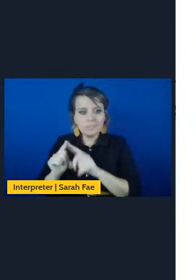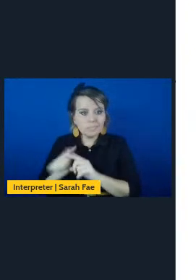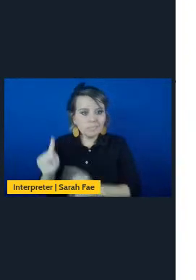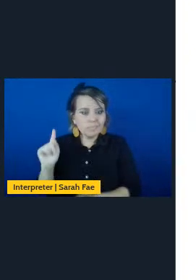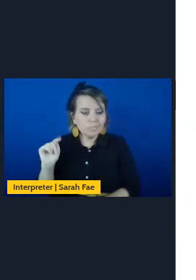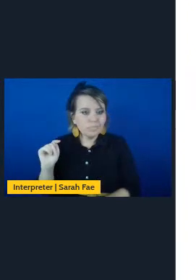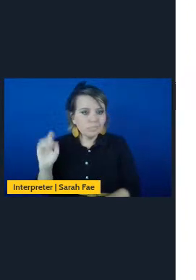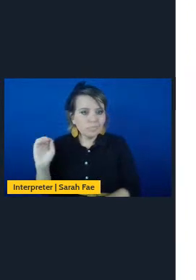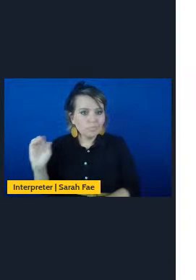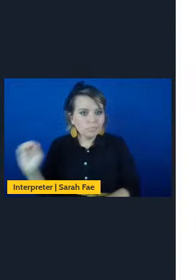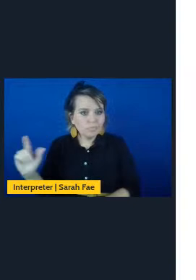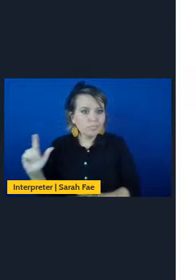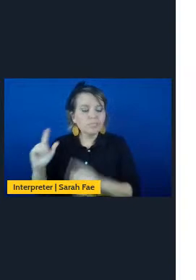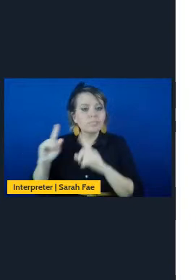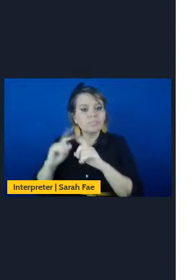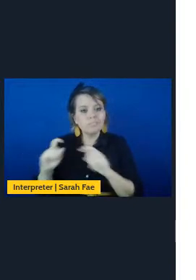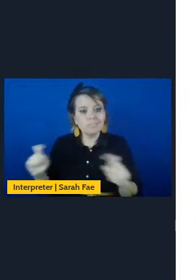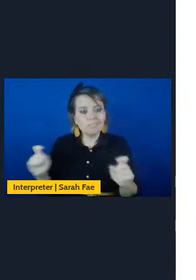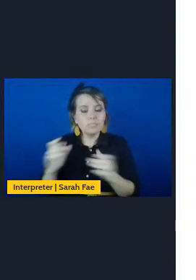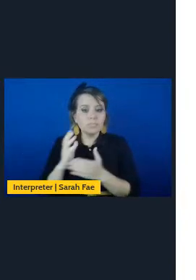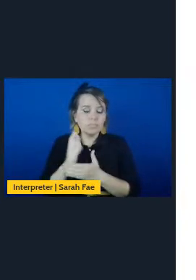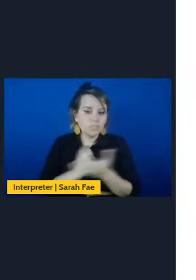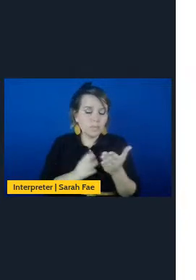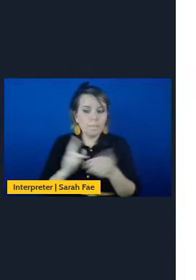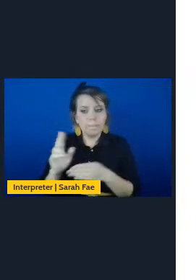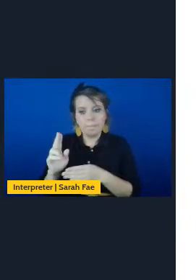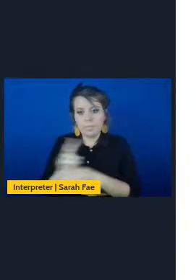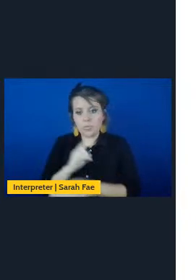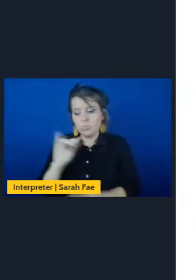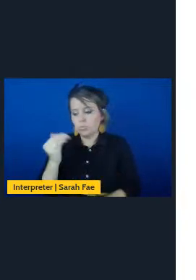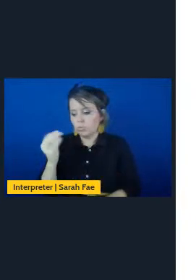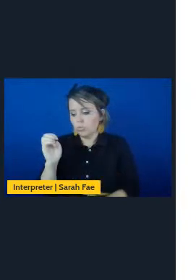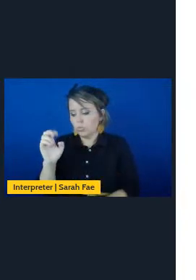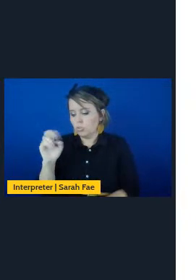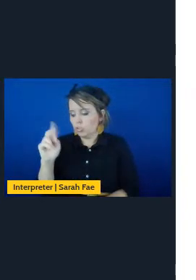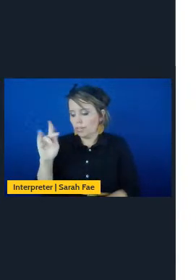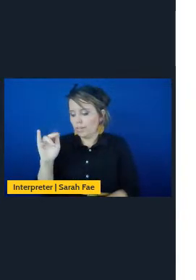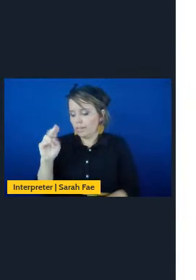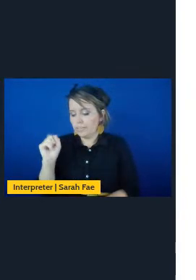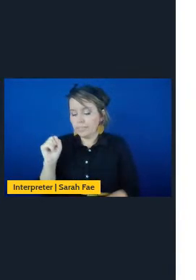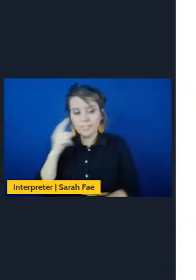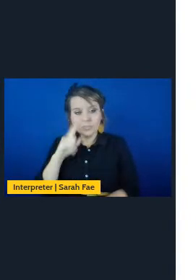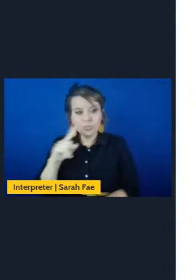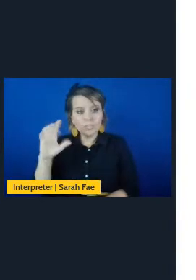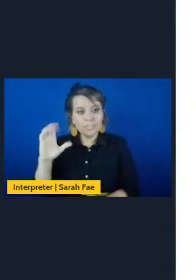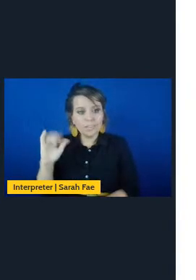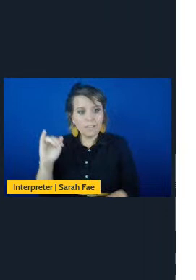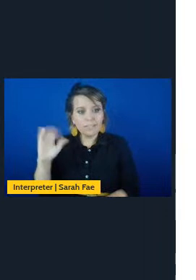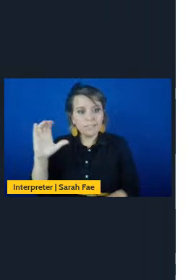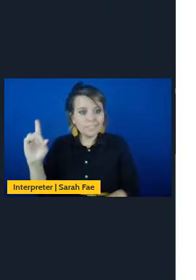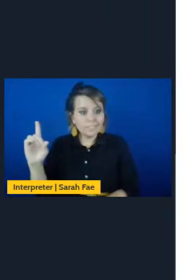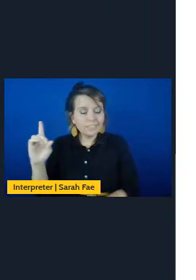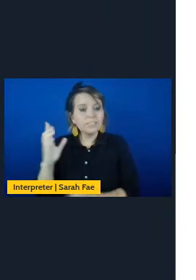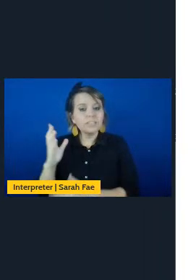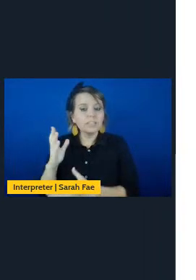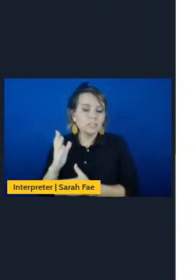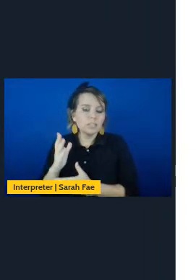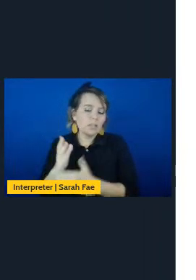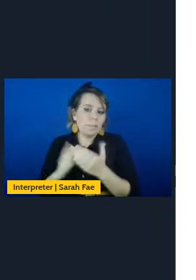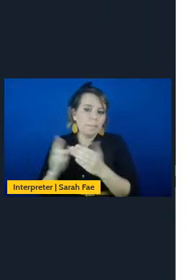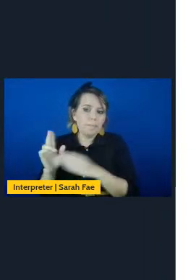Bitbucket, and so on. Some use Jenkins for the CI/CD, some use GitHub Actions, all kinds